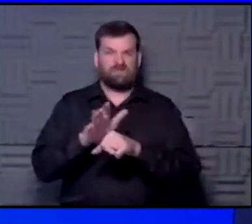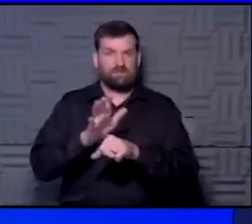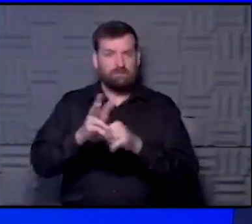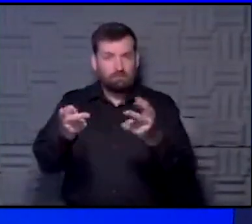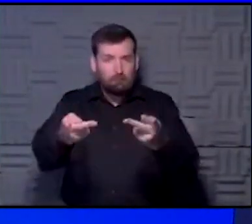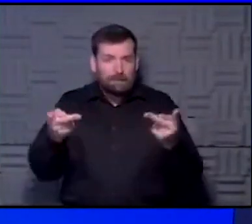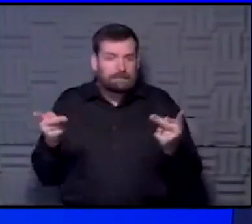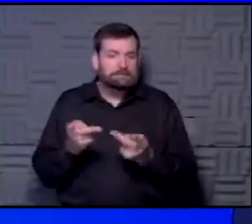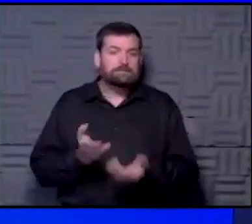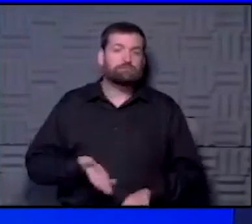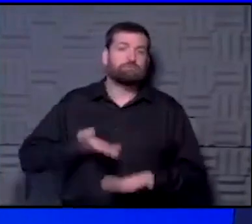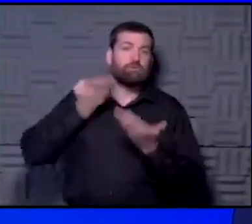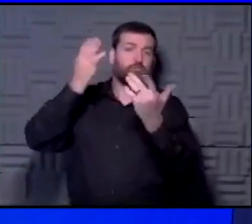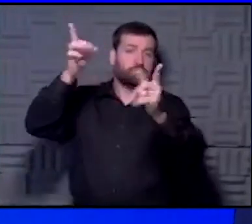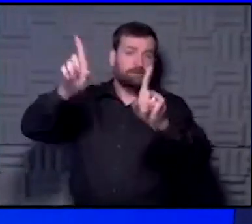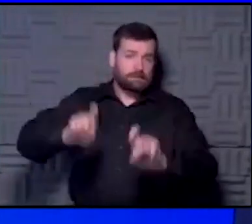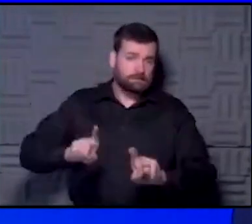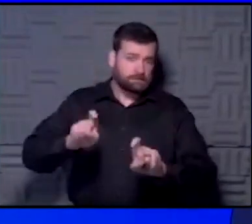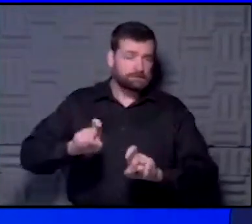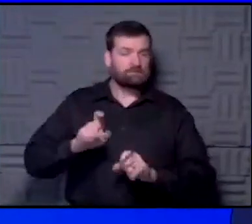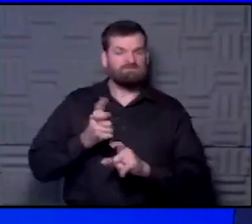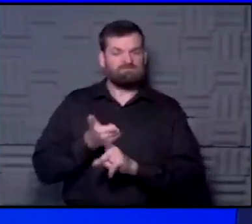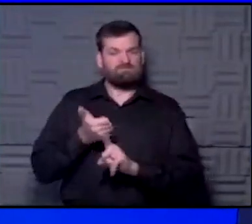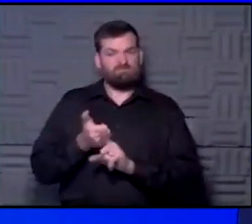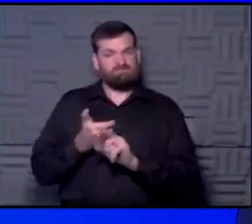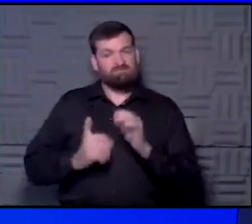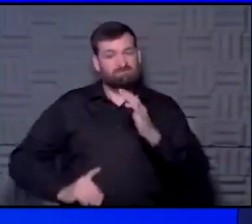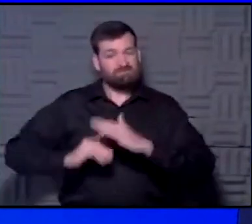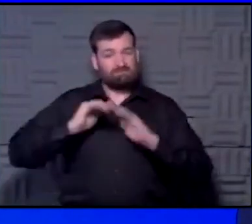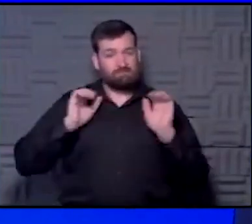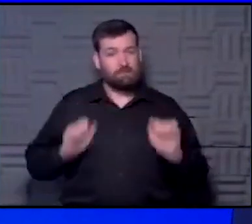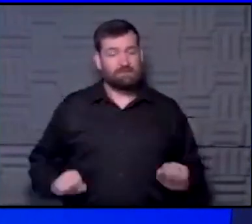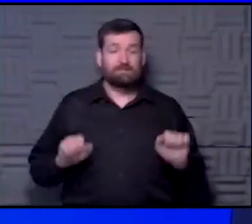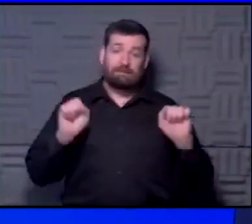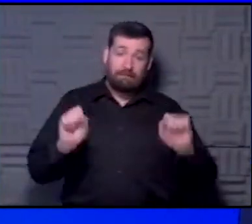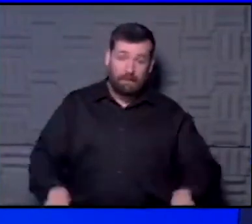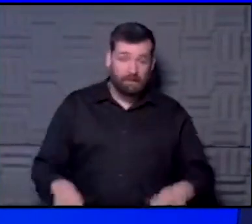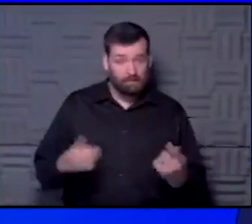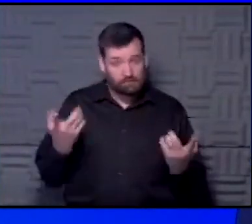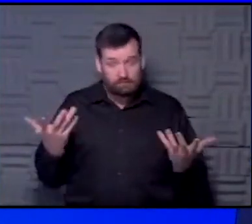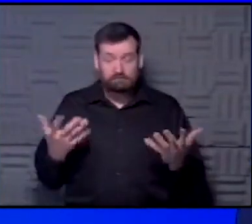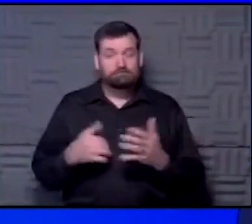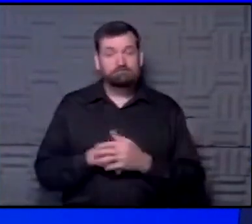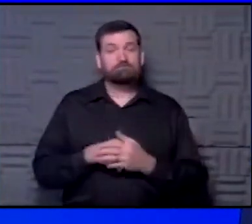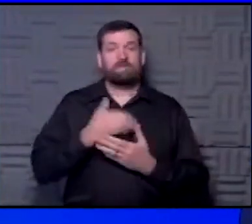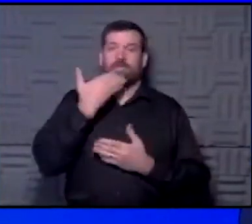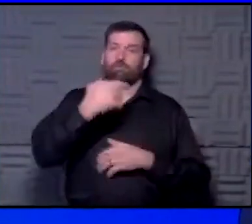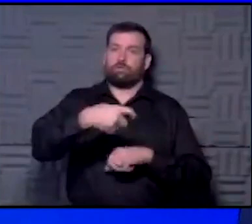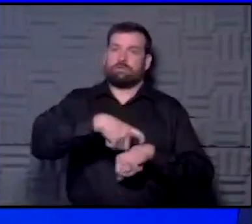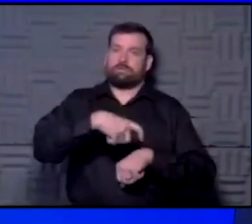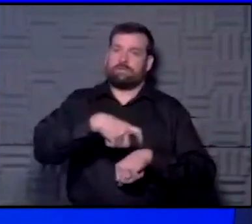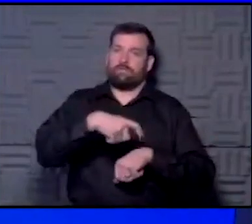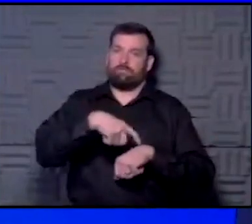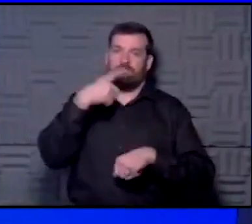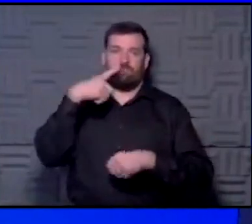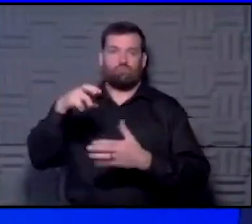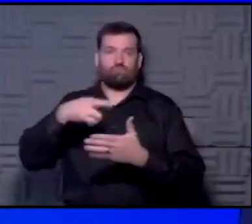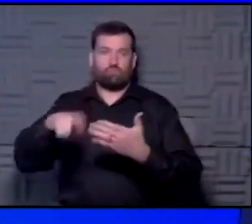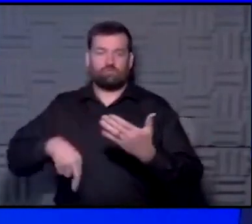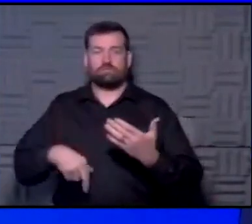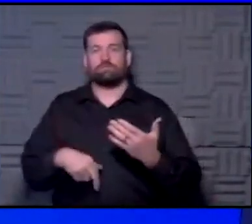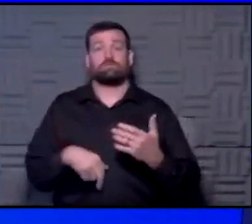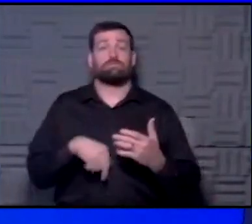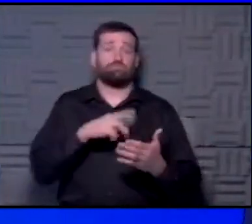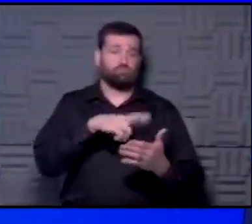offering the tests because they have enough capacity to do the testing that they can do that and get a good turnaround time? We've said this before too. Getting